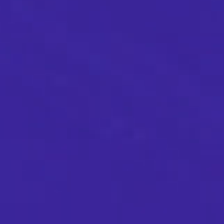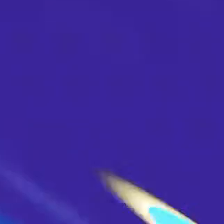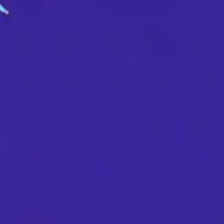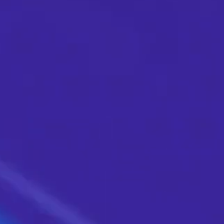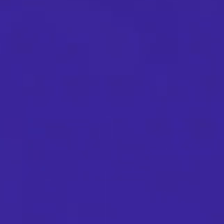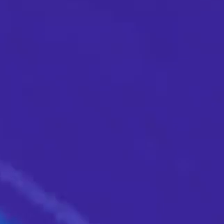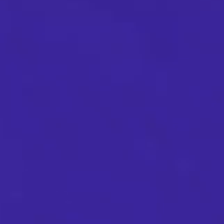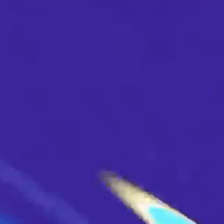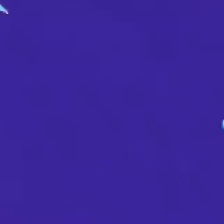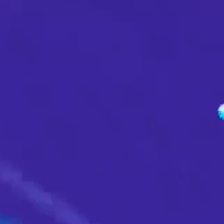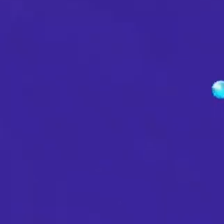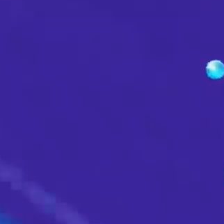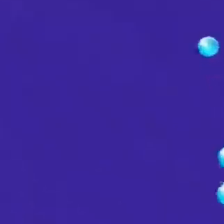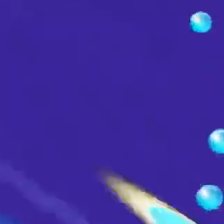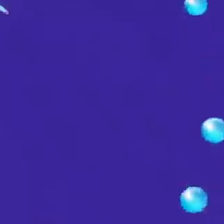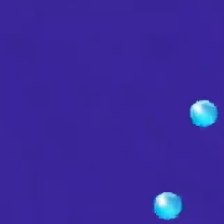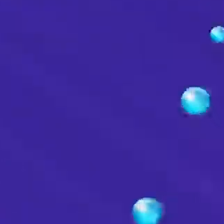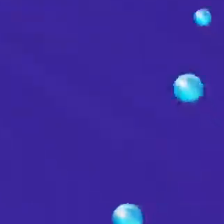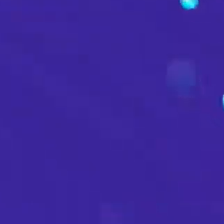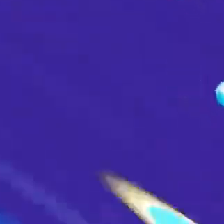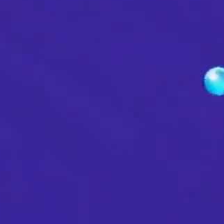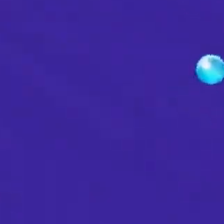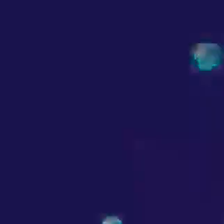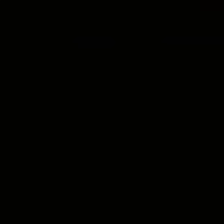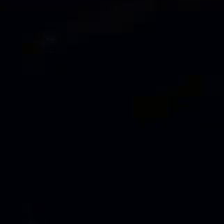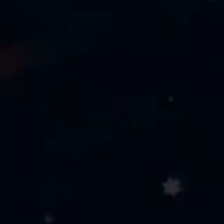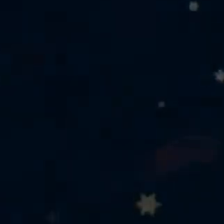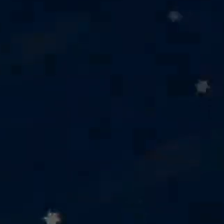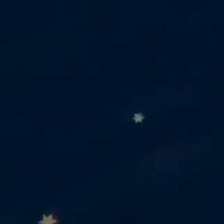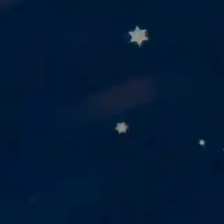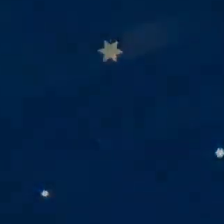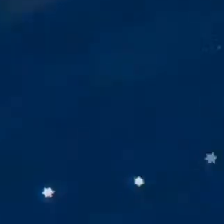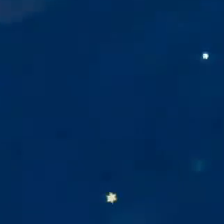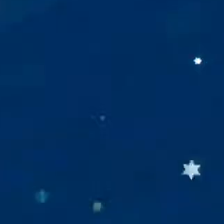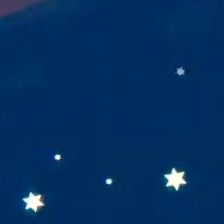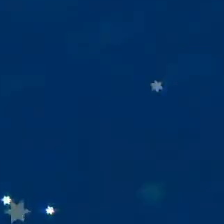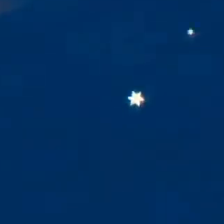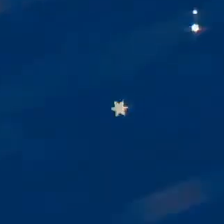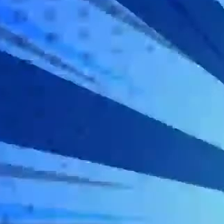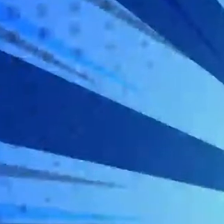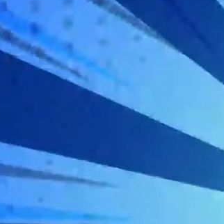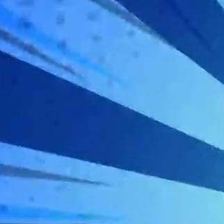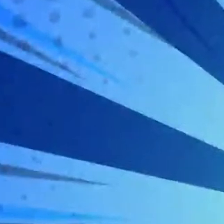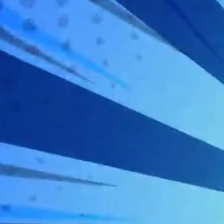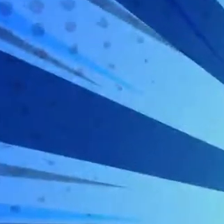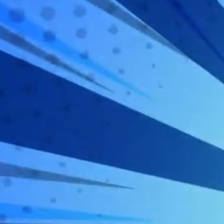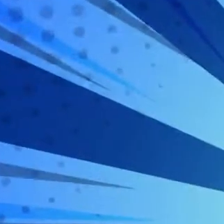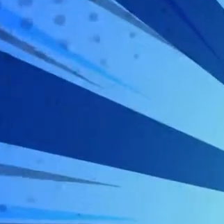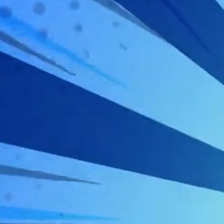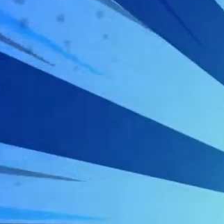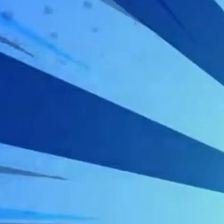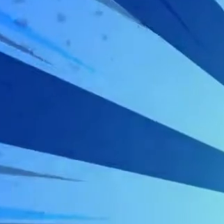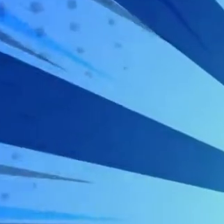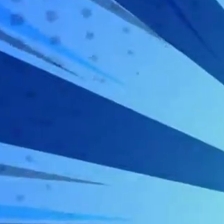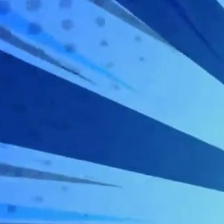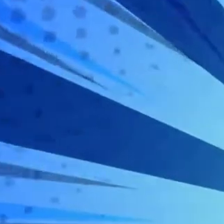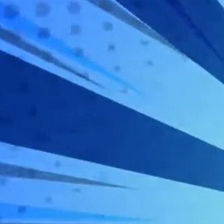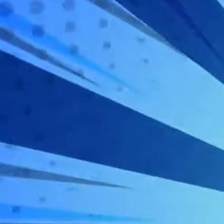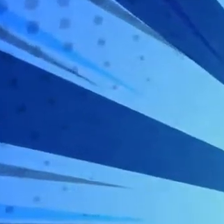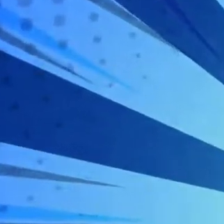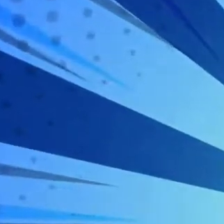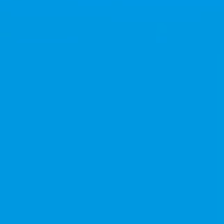whole coronavirus army, which could make you sick. My friend Lucy had coronavirus inside of her, and she didn't feel